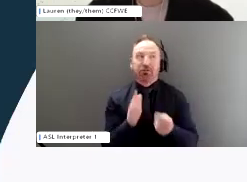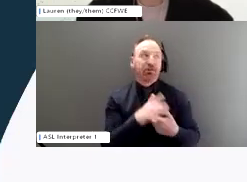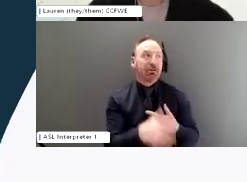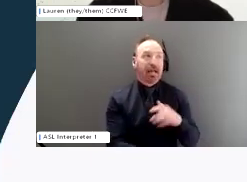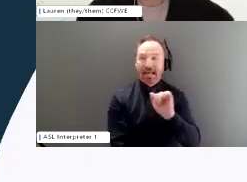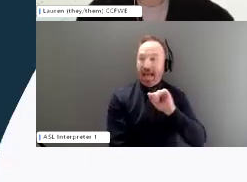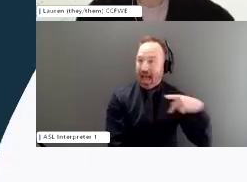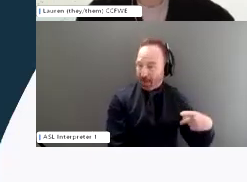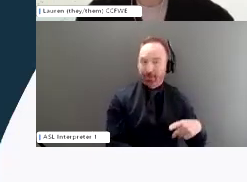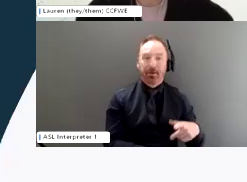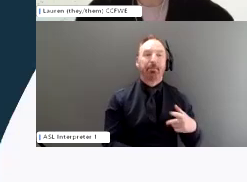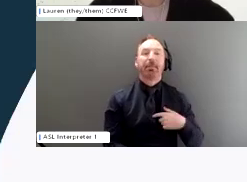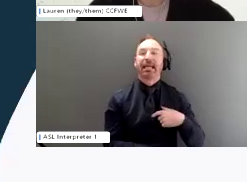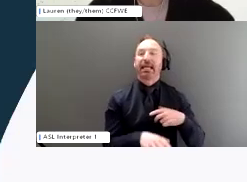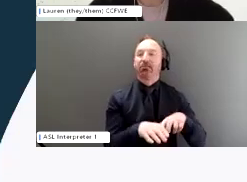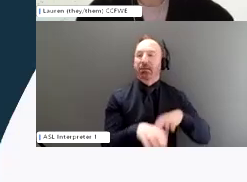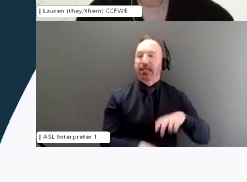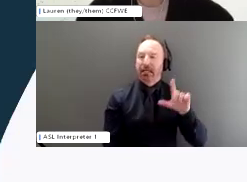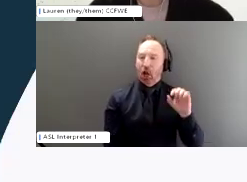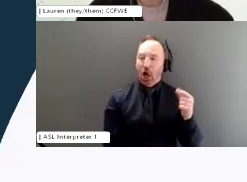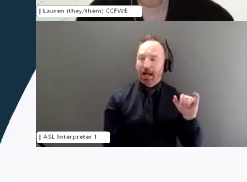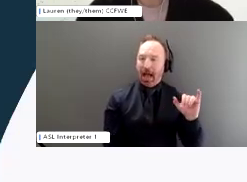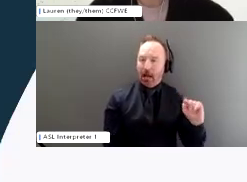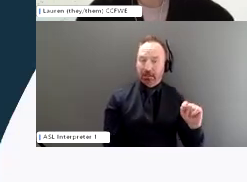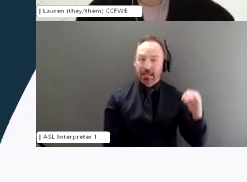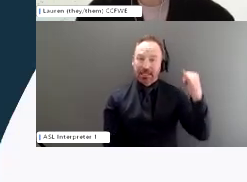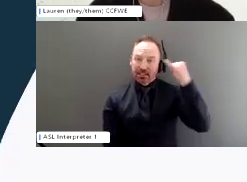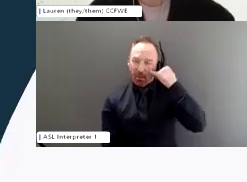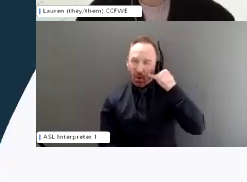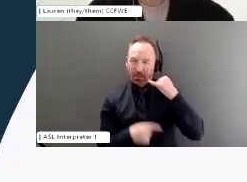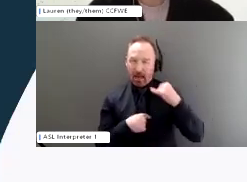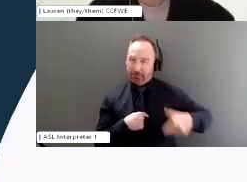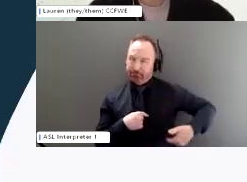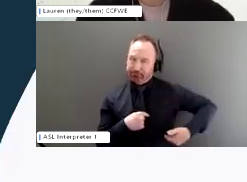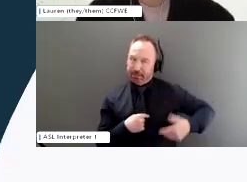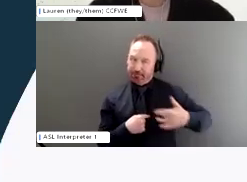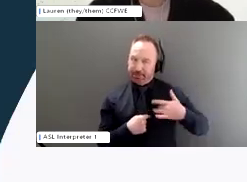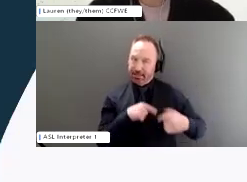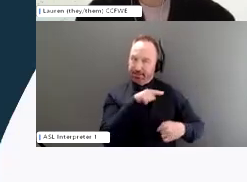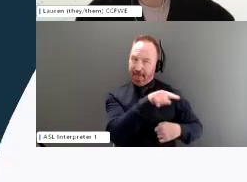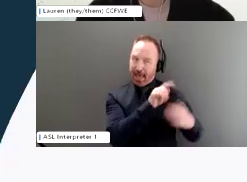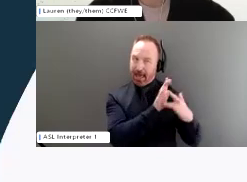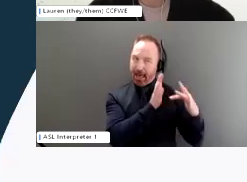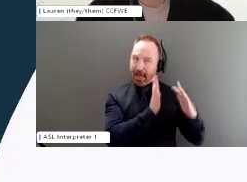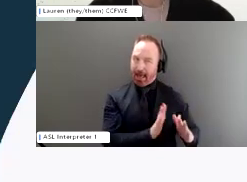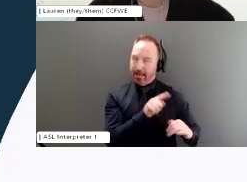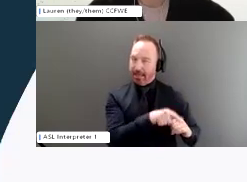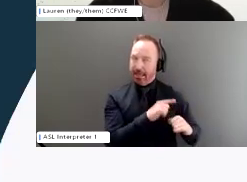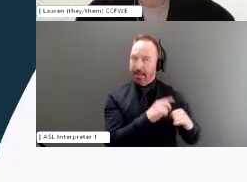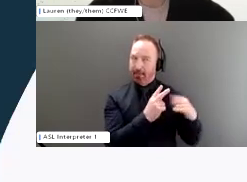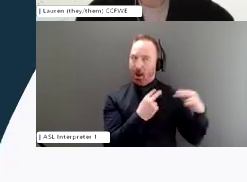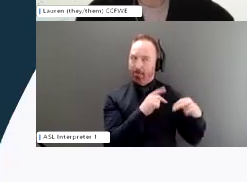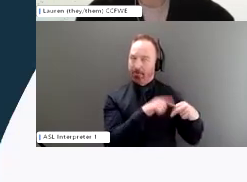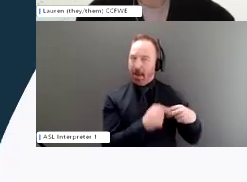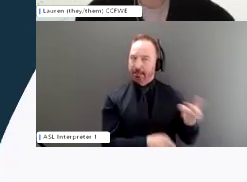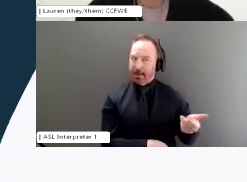If survivor does suspect that their abuser is monitoring their devices, majority of victim services will help survivors access